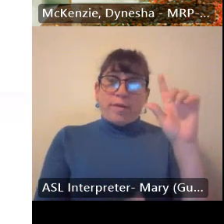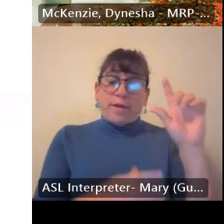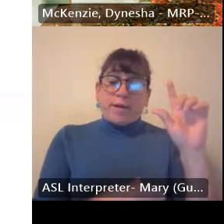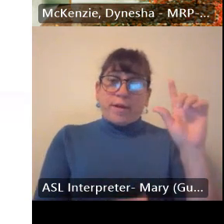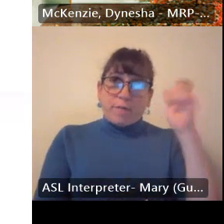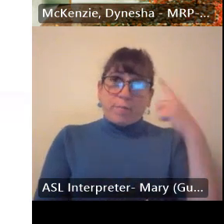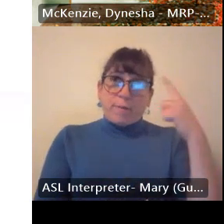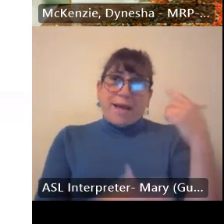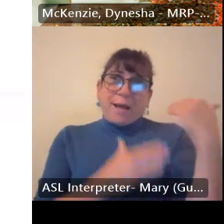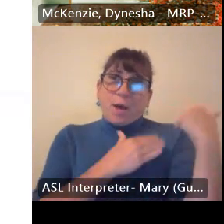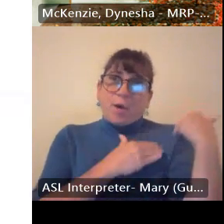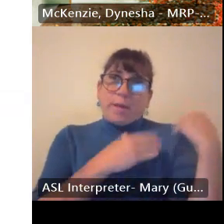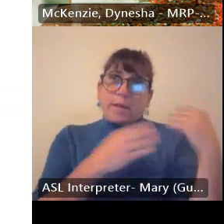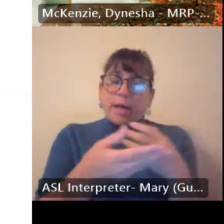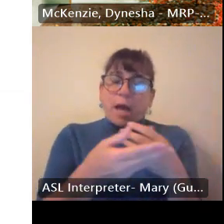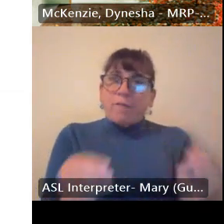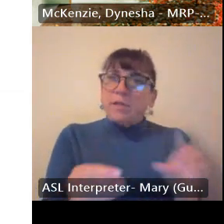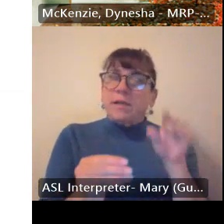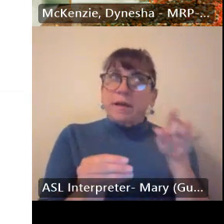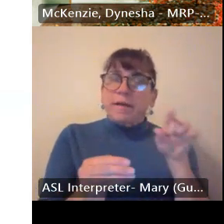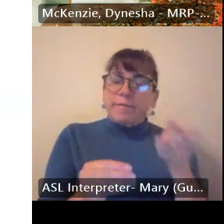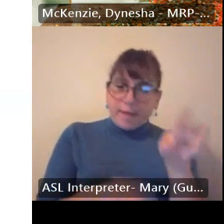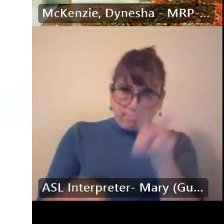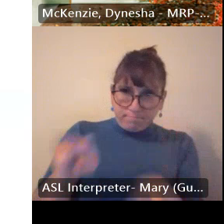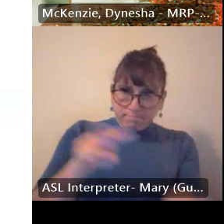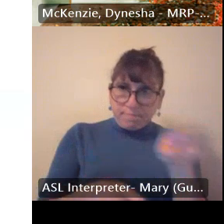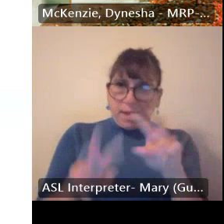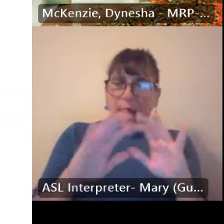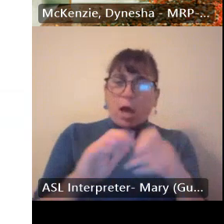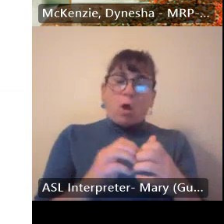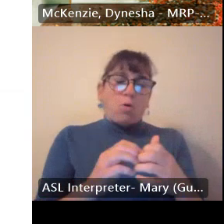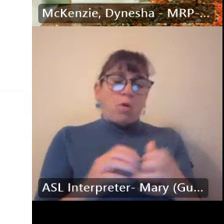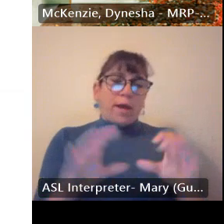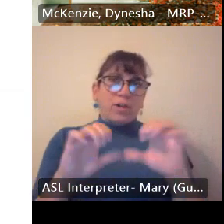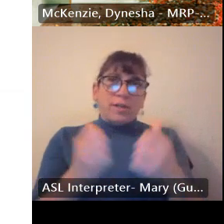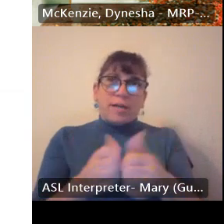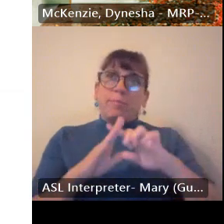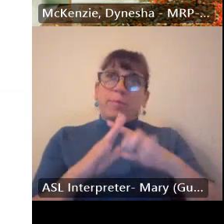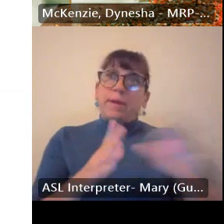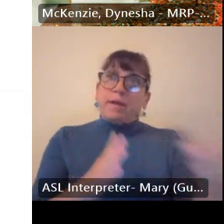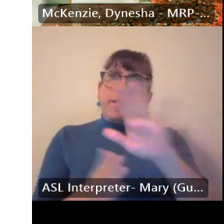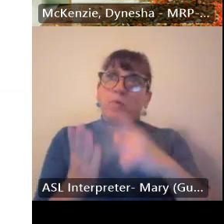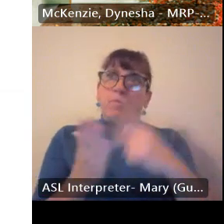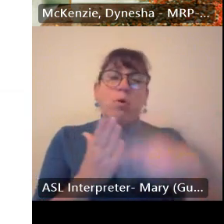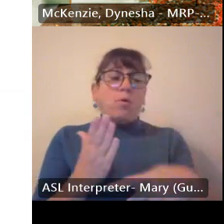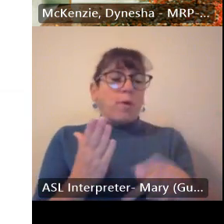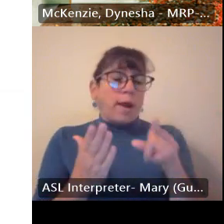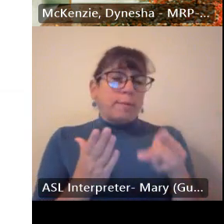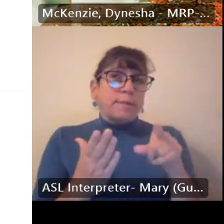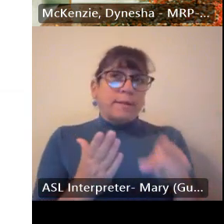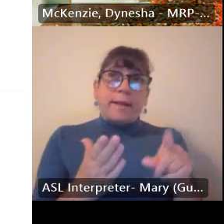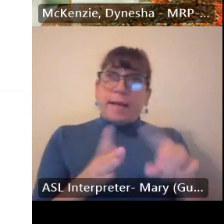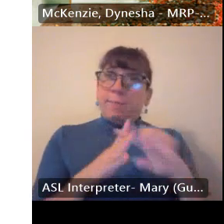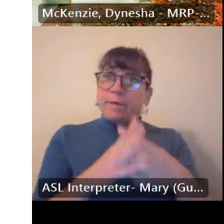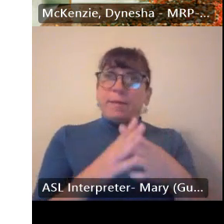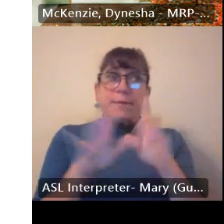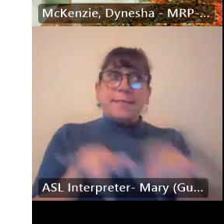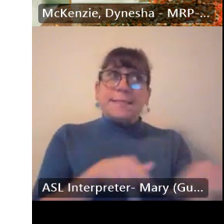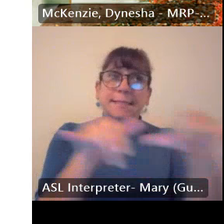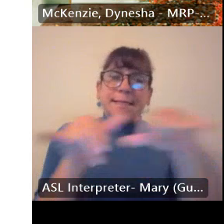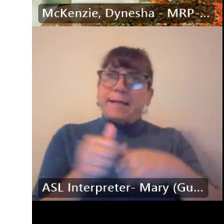and look at how agencies have implemented their programs. Have they implemented them consistent with